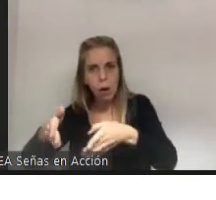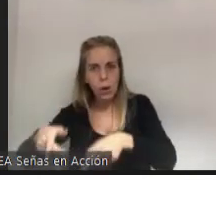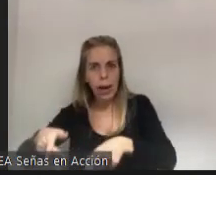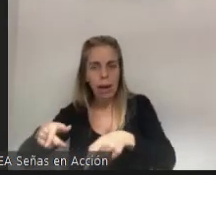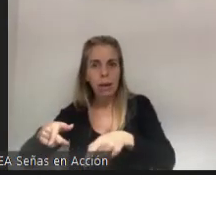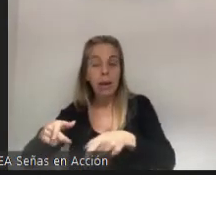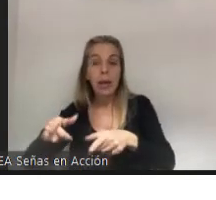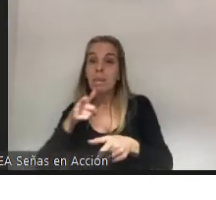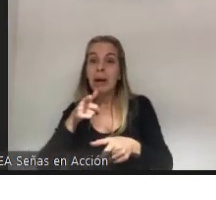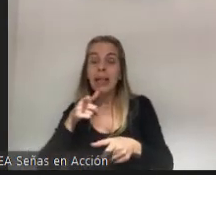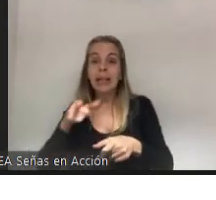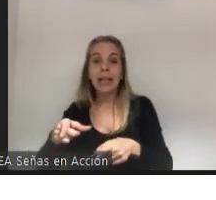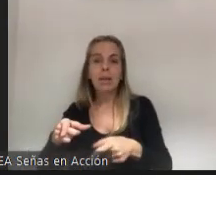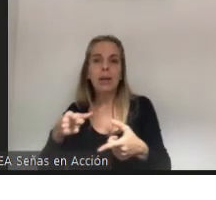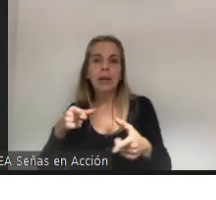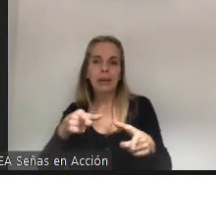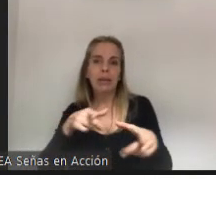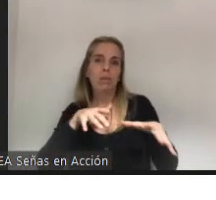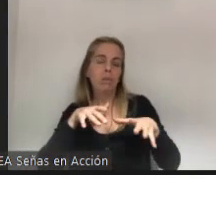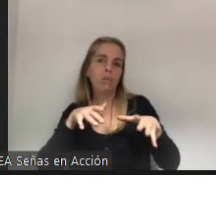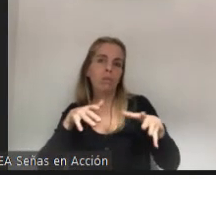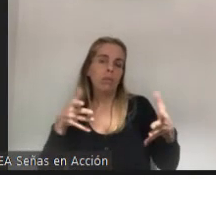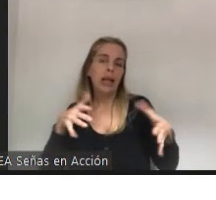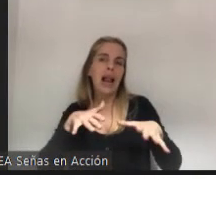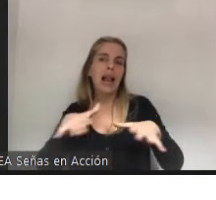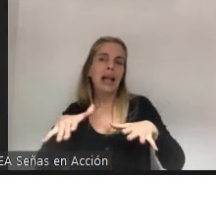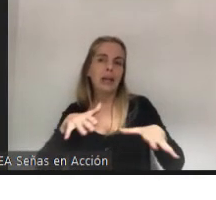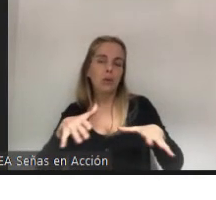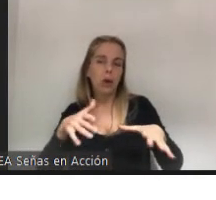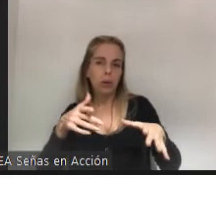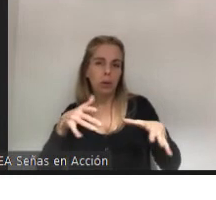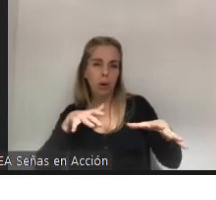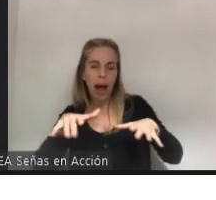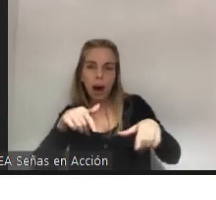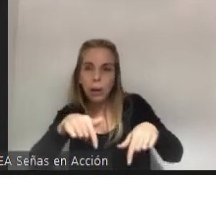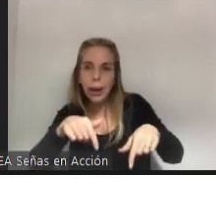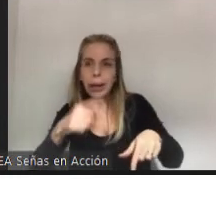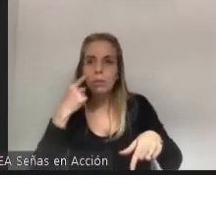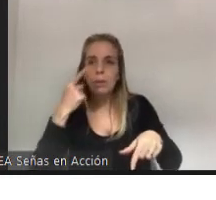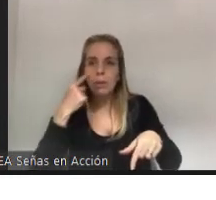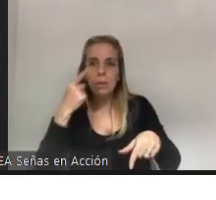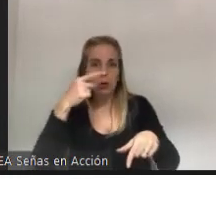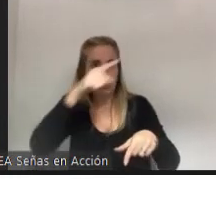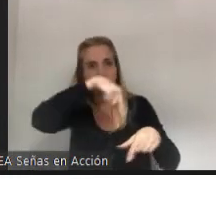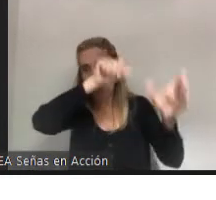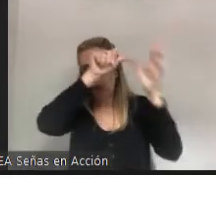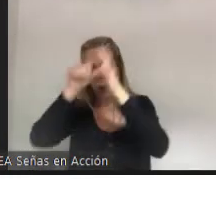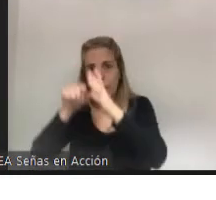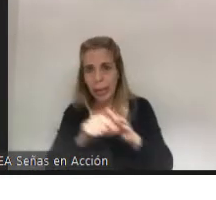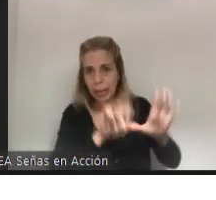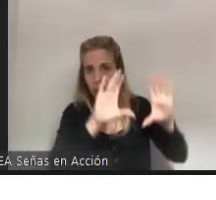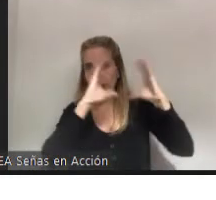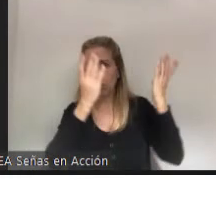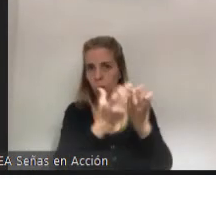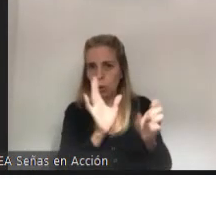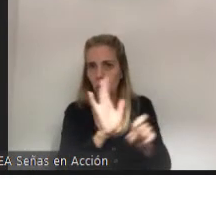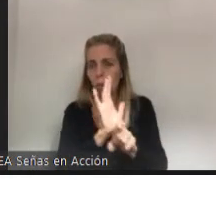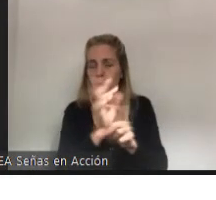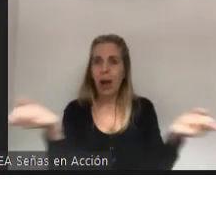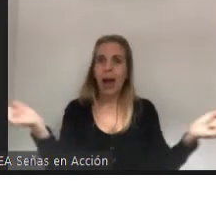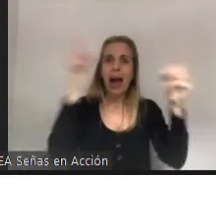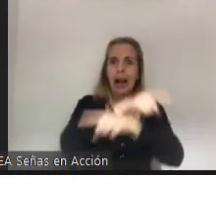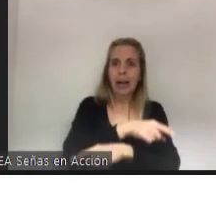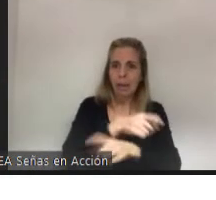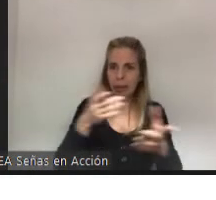of what is contemporary, and while the movement we live through right now goes